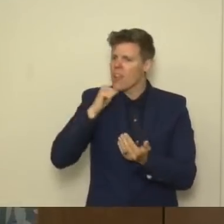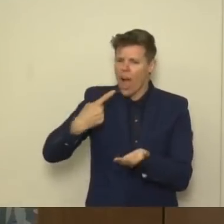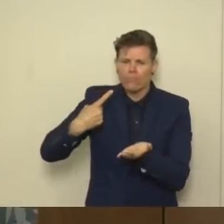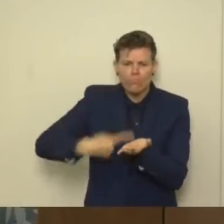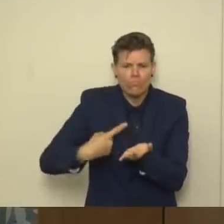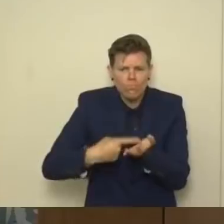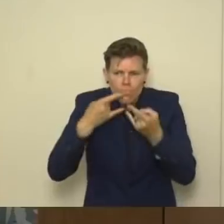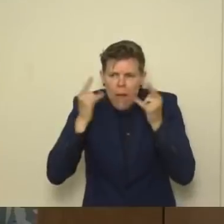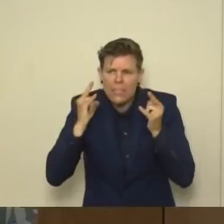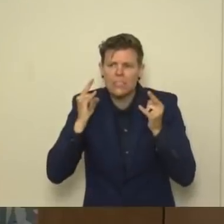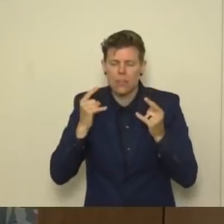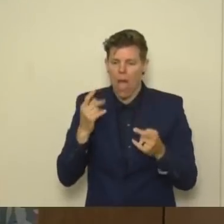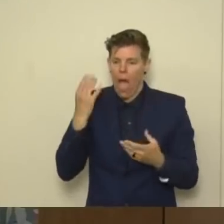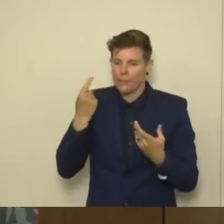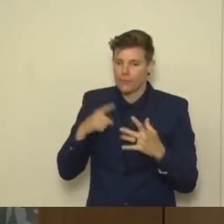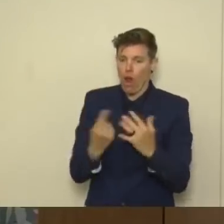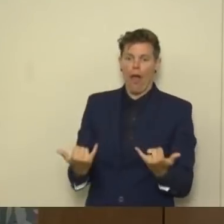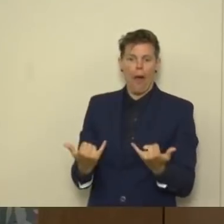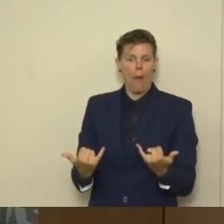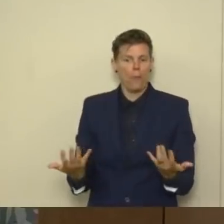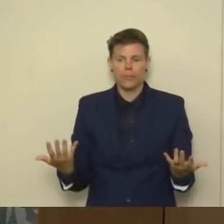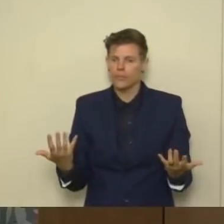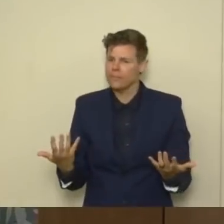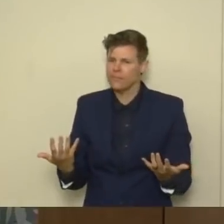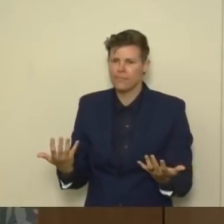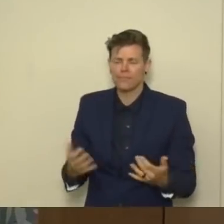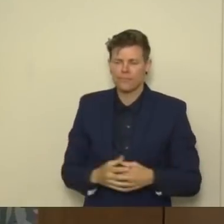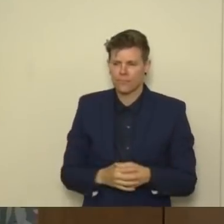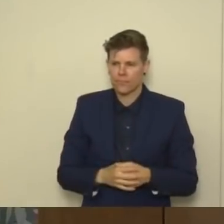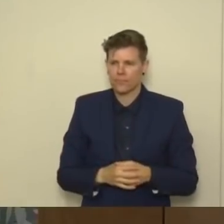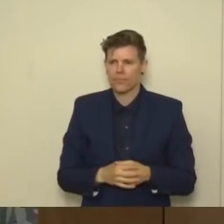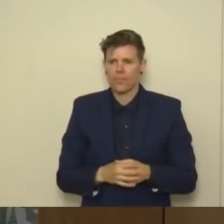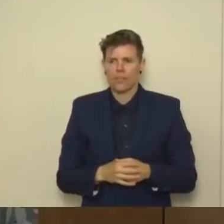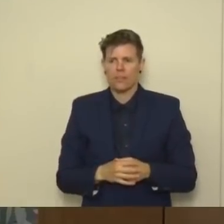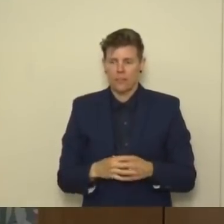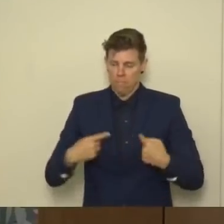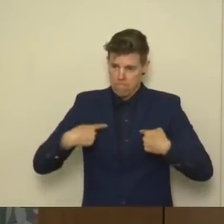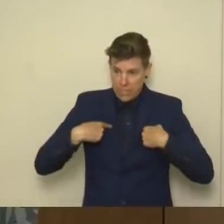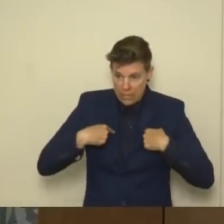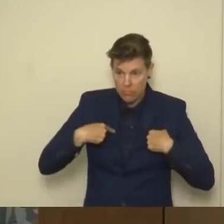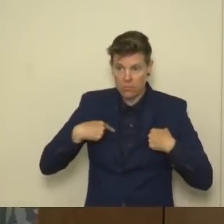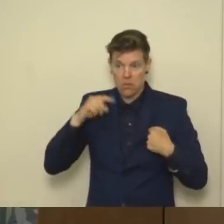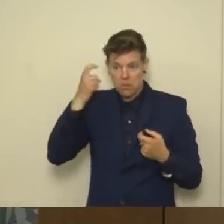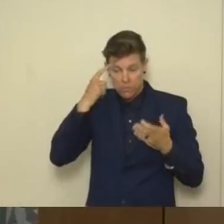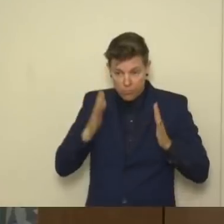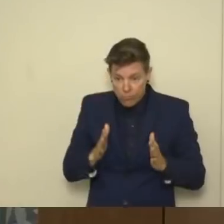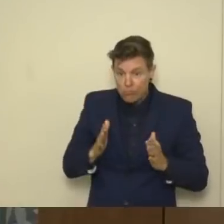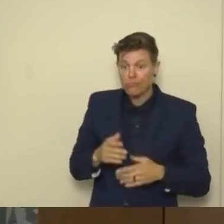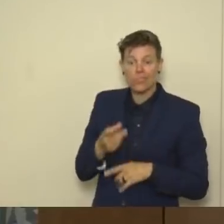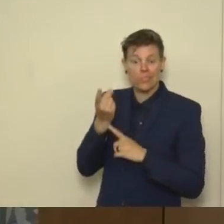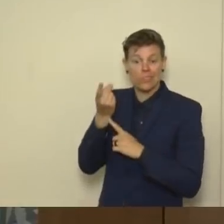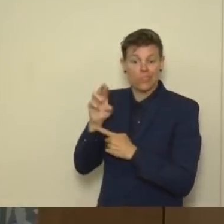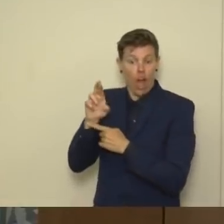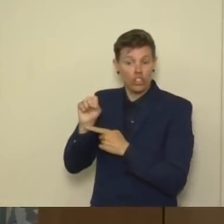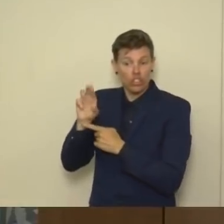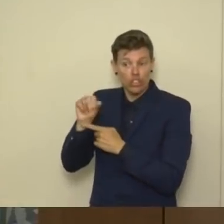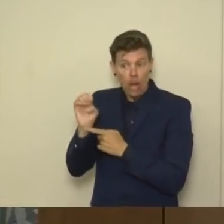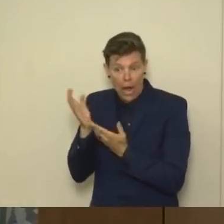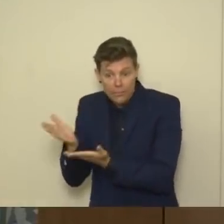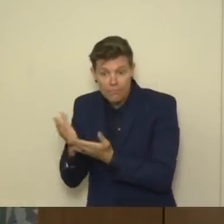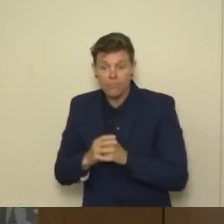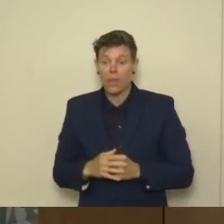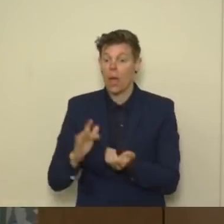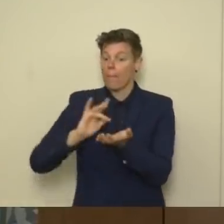wasn't enough for me and Dr. Grace and the medical advisory team and the very same men and women